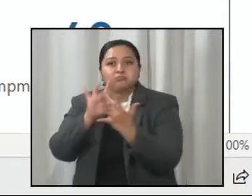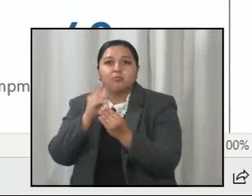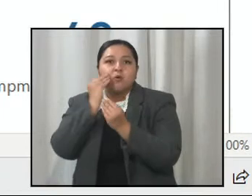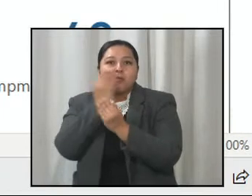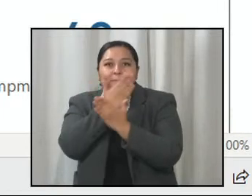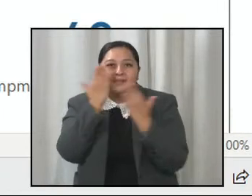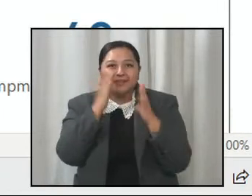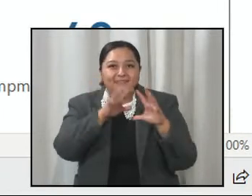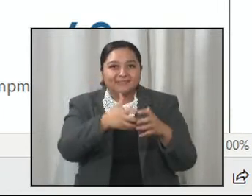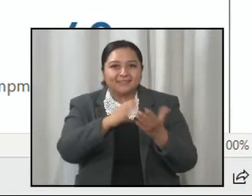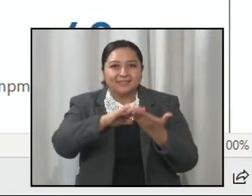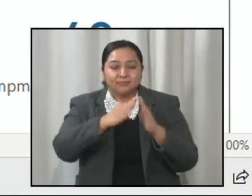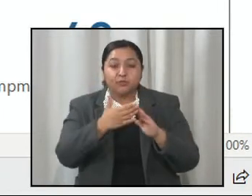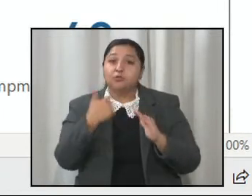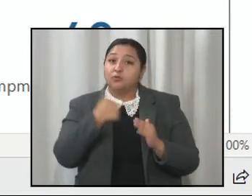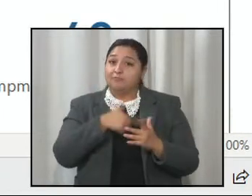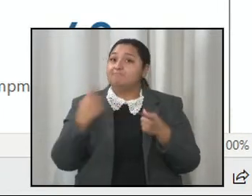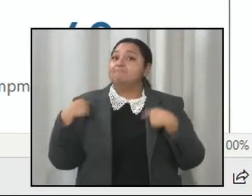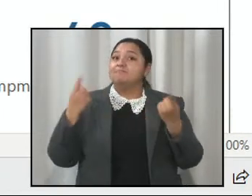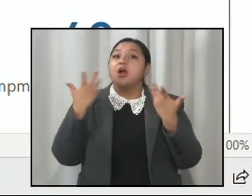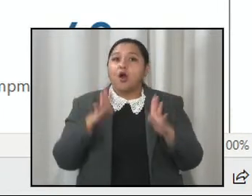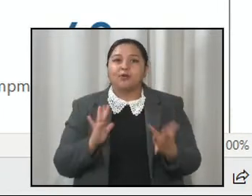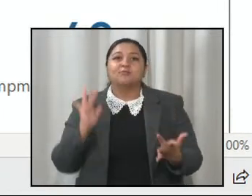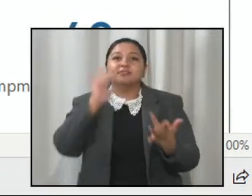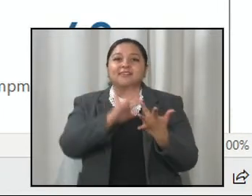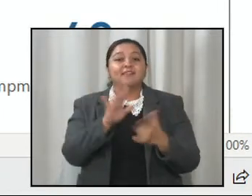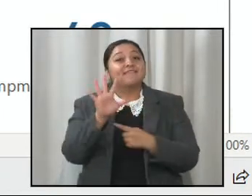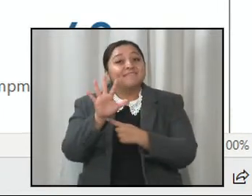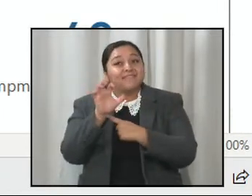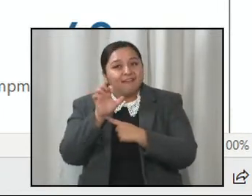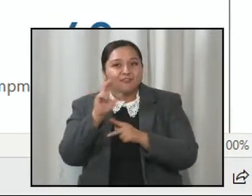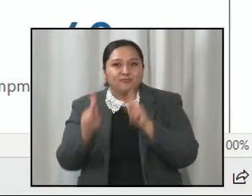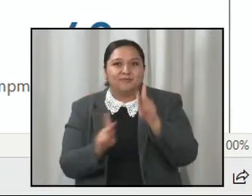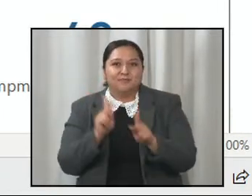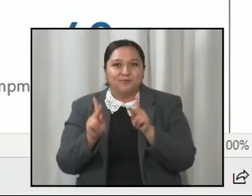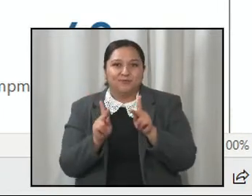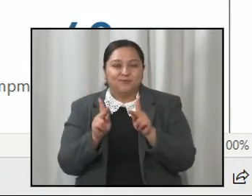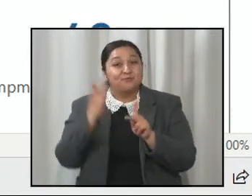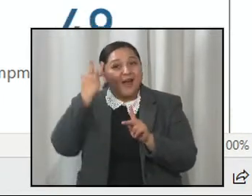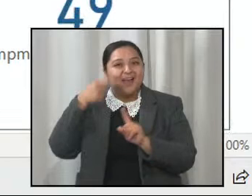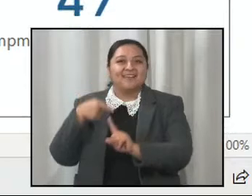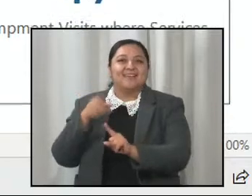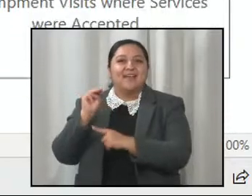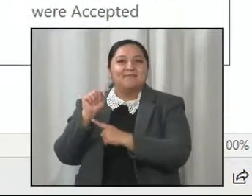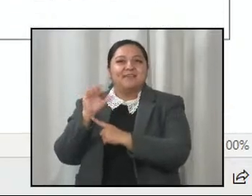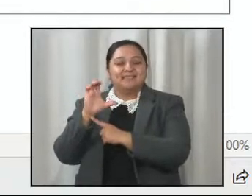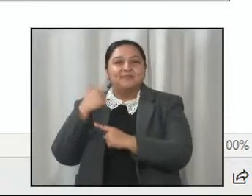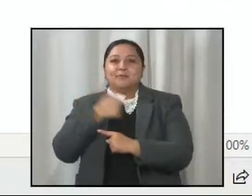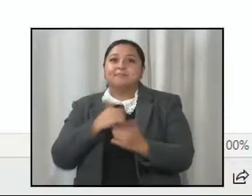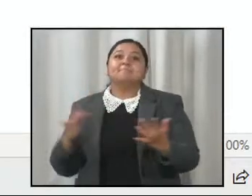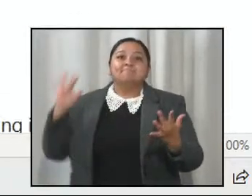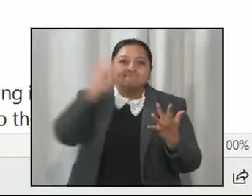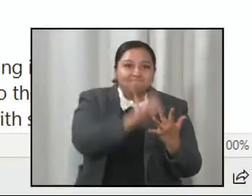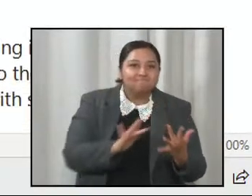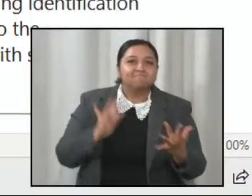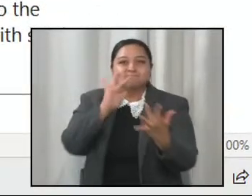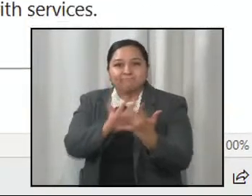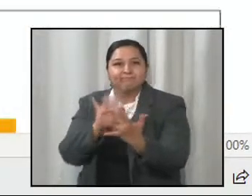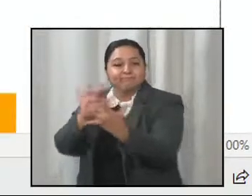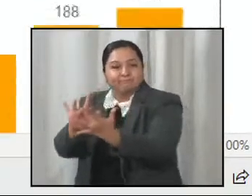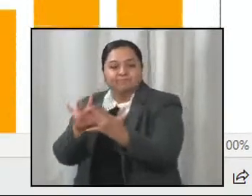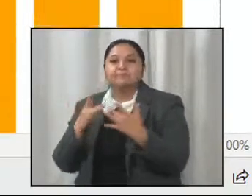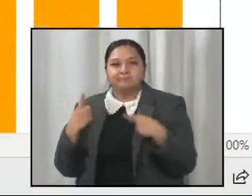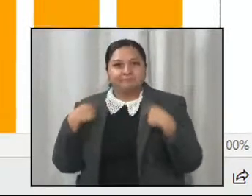out to over 500 people we may not have been able to engage with otherwise. Our efforts are paying off. As we increase